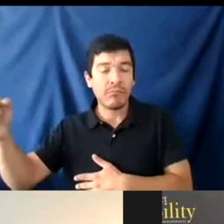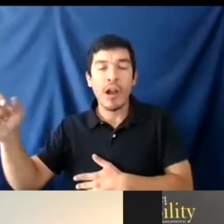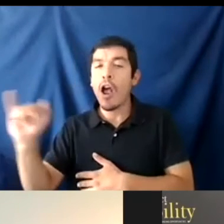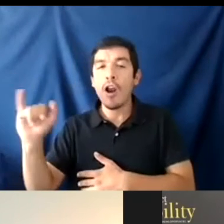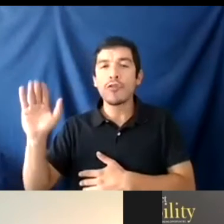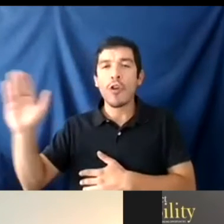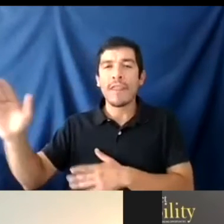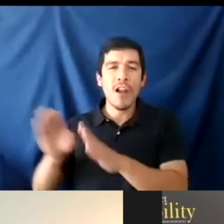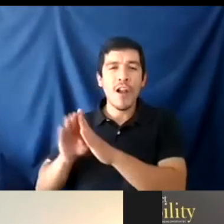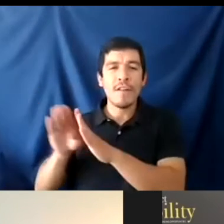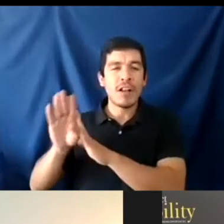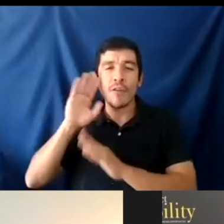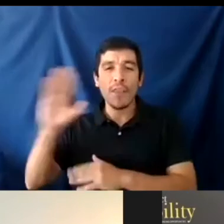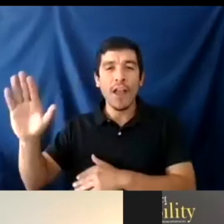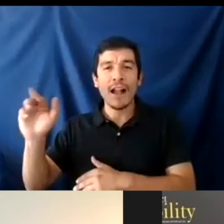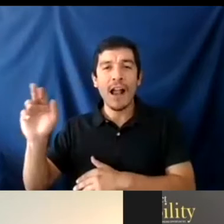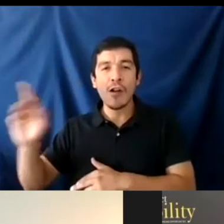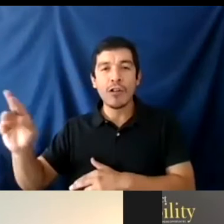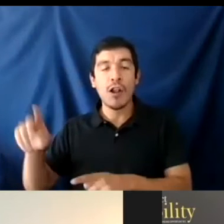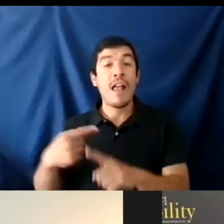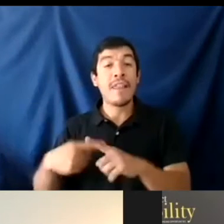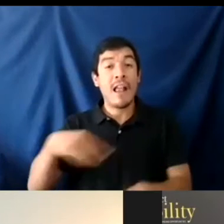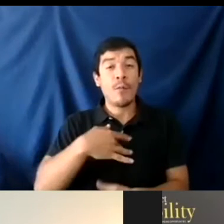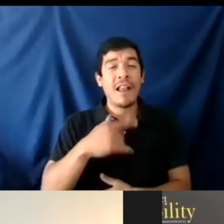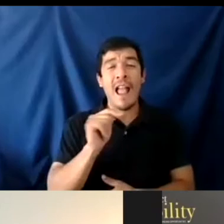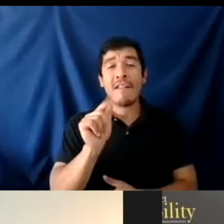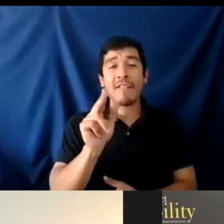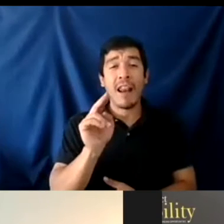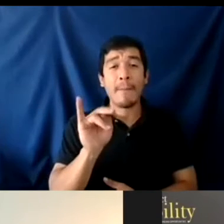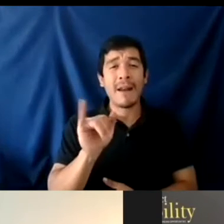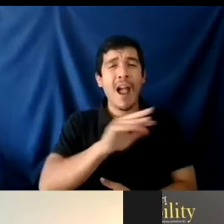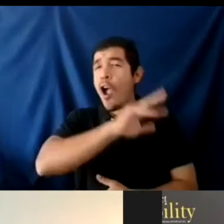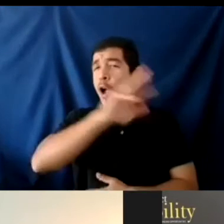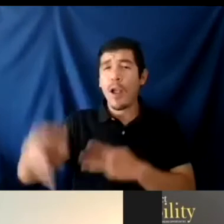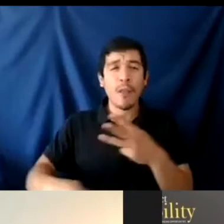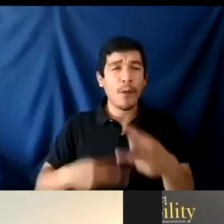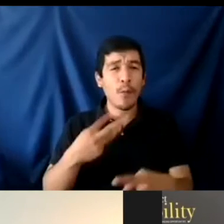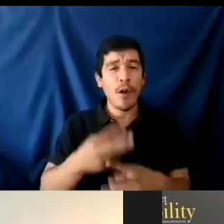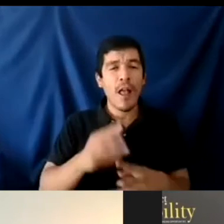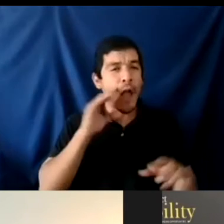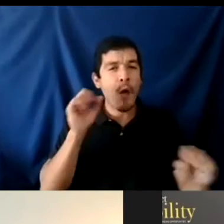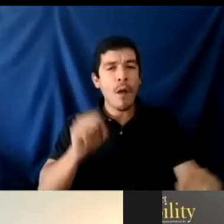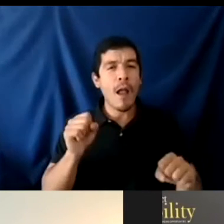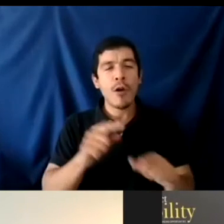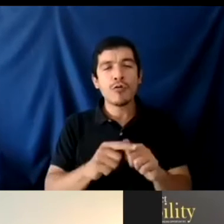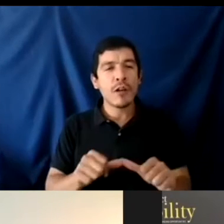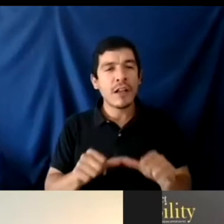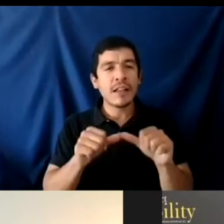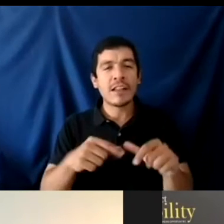ultimate advancement. And then we have alumni all over the place that will be able to continue to